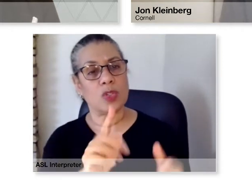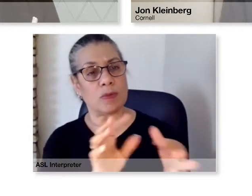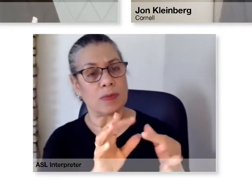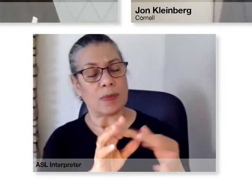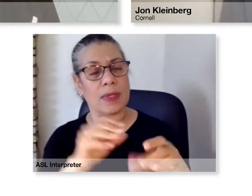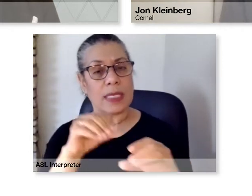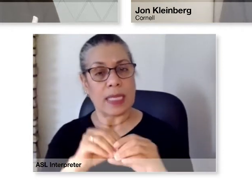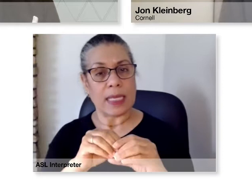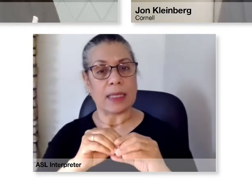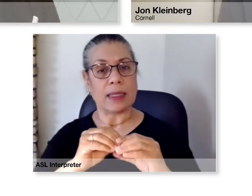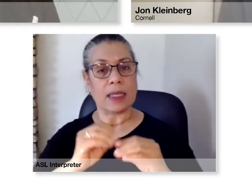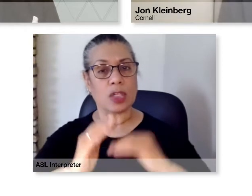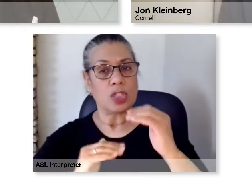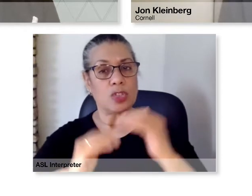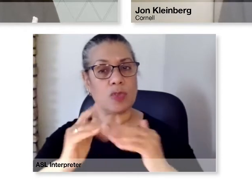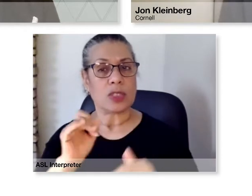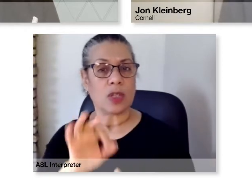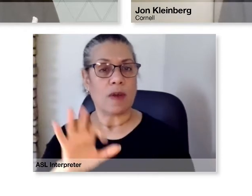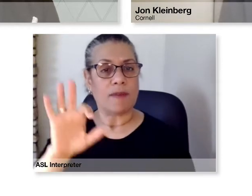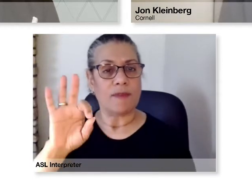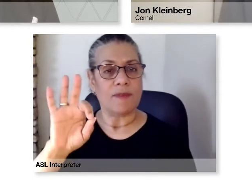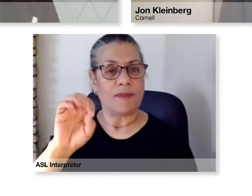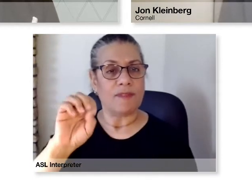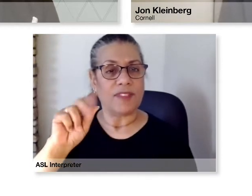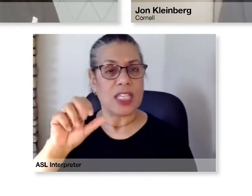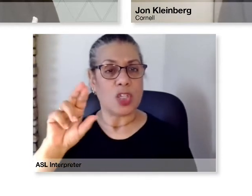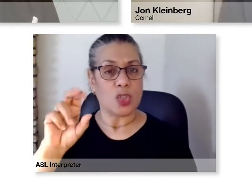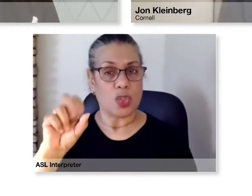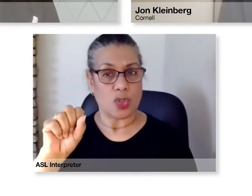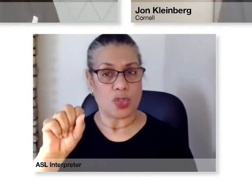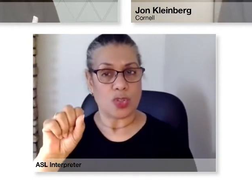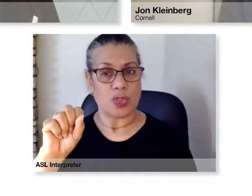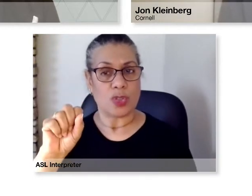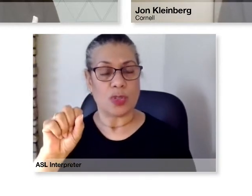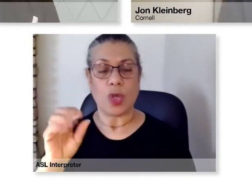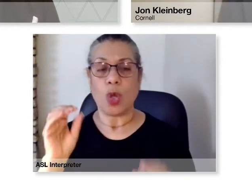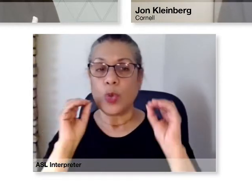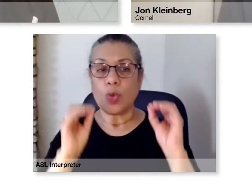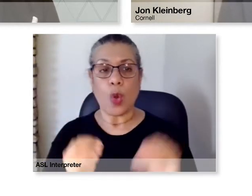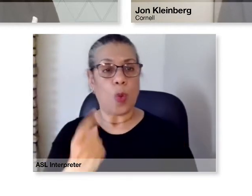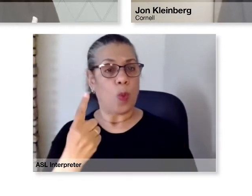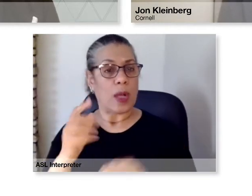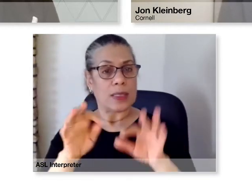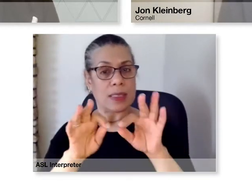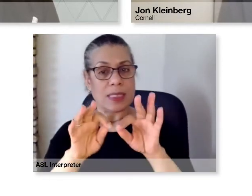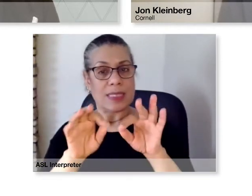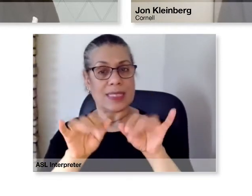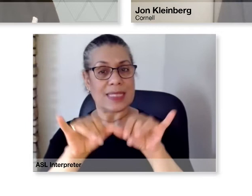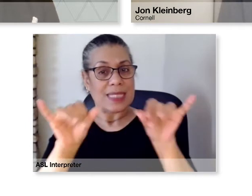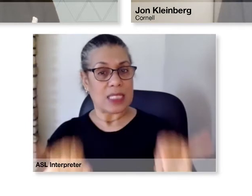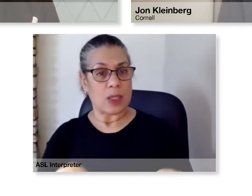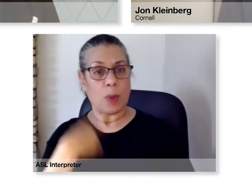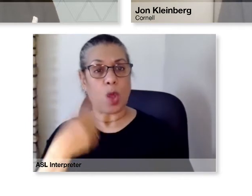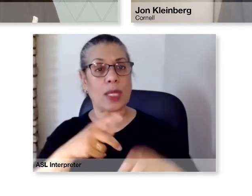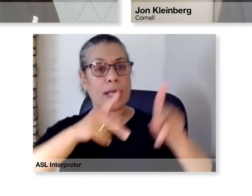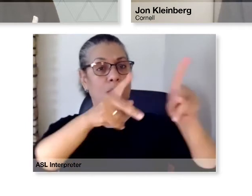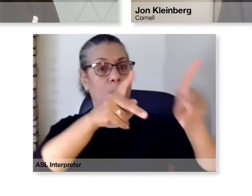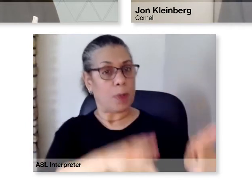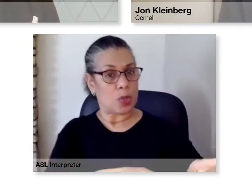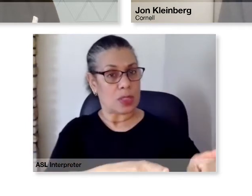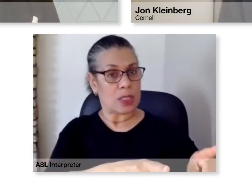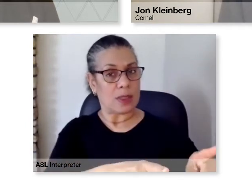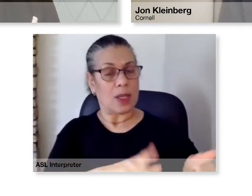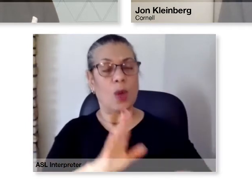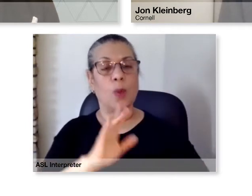of features. All of these systems, no system is dealing with the person, every algorithmic system is dealing with a